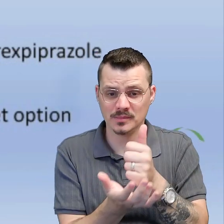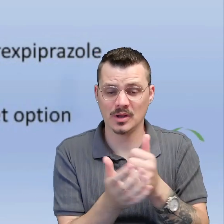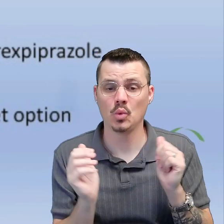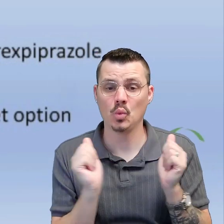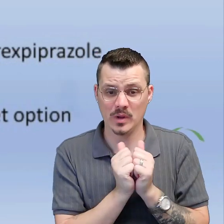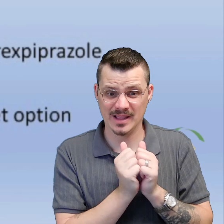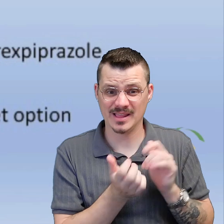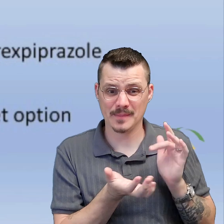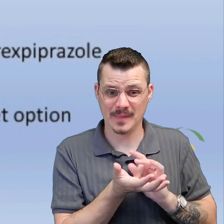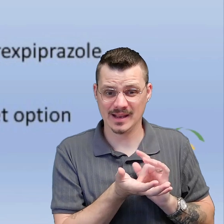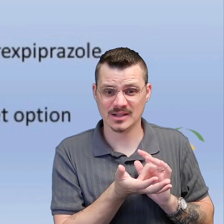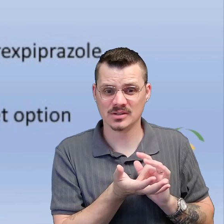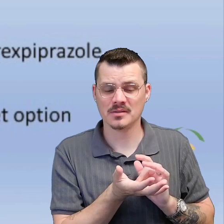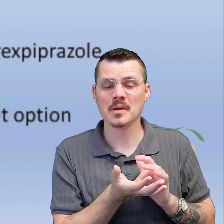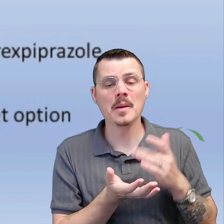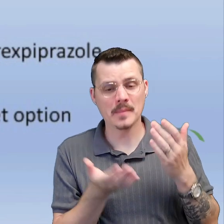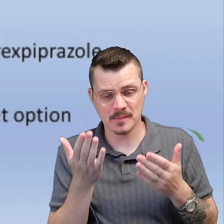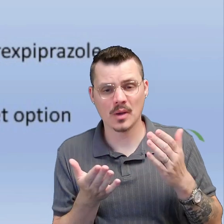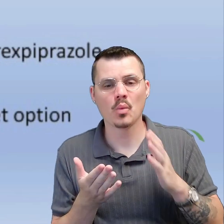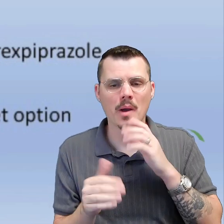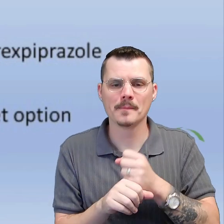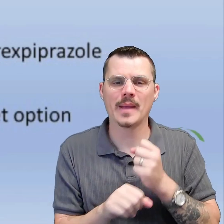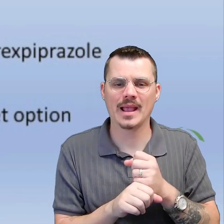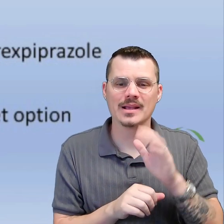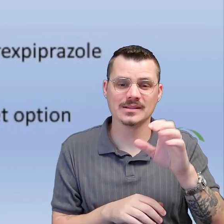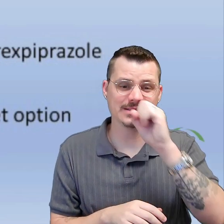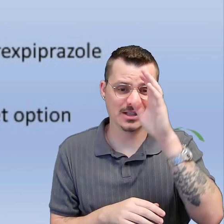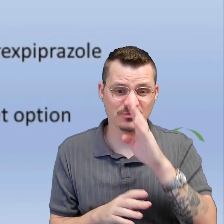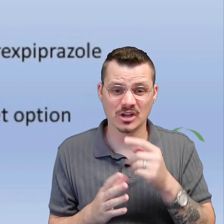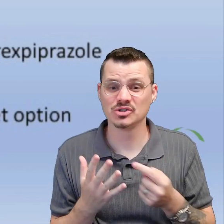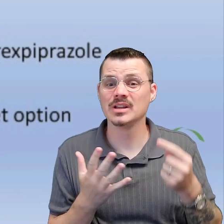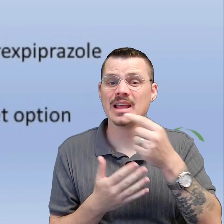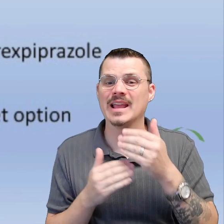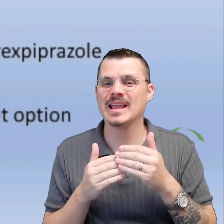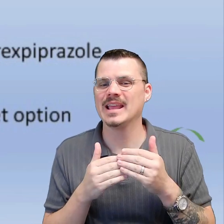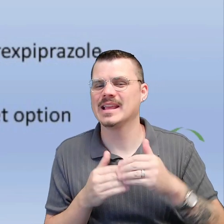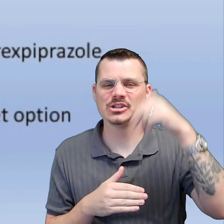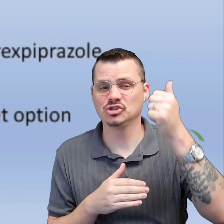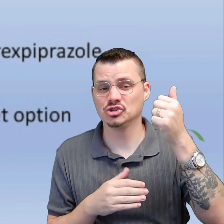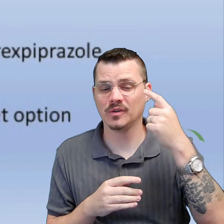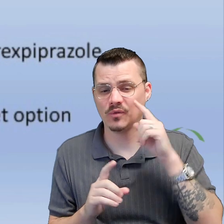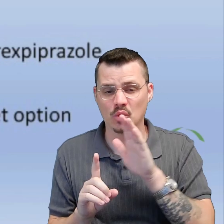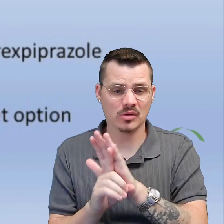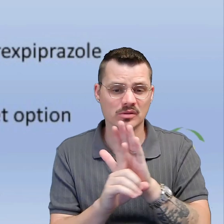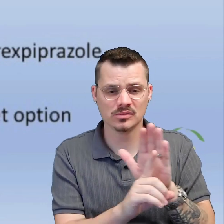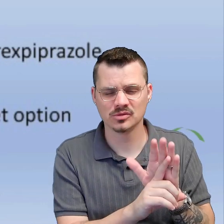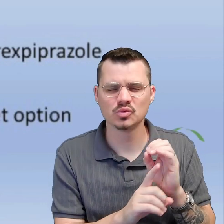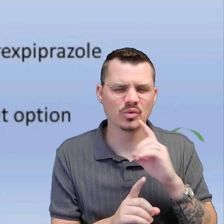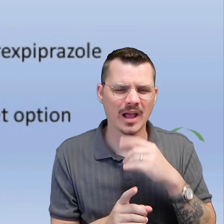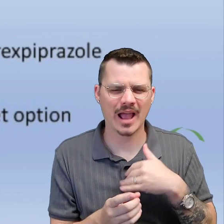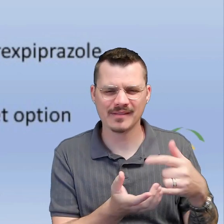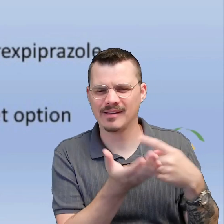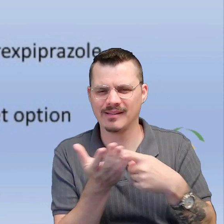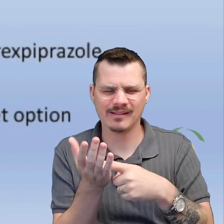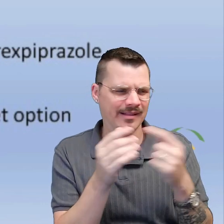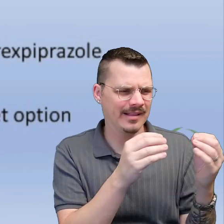with medications may in fact make the course of schizophrenia easier for a given individual. So there's a lot